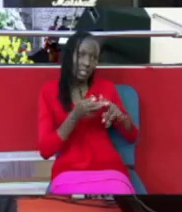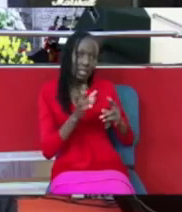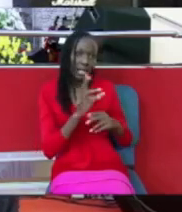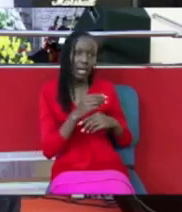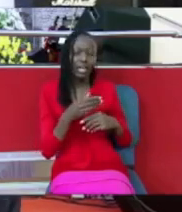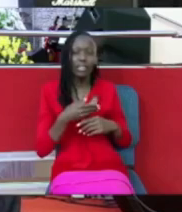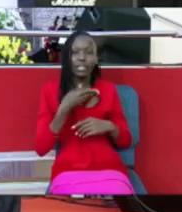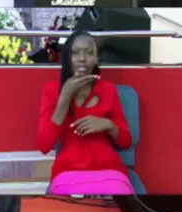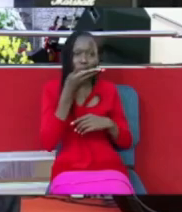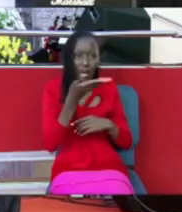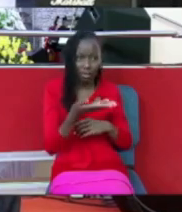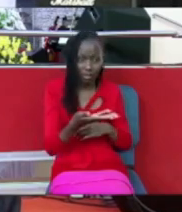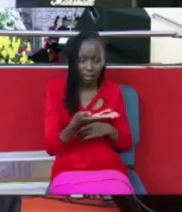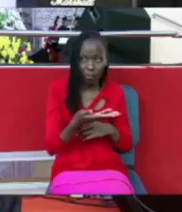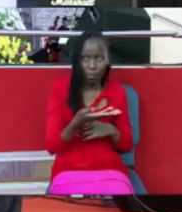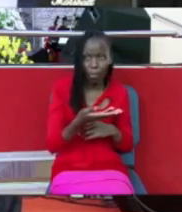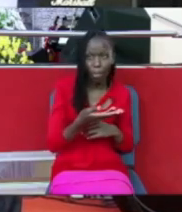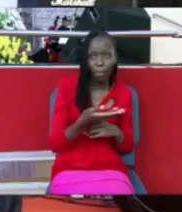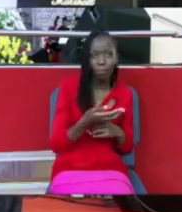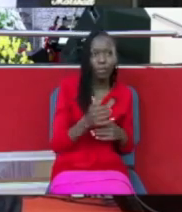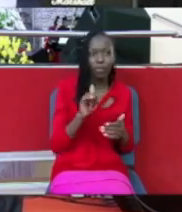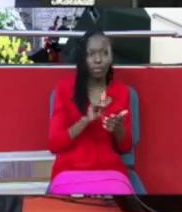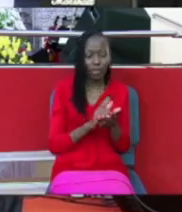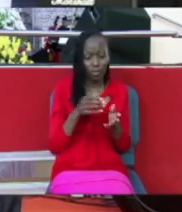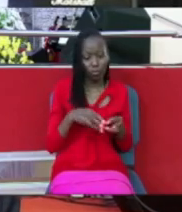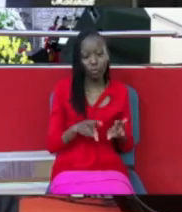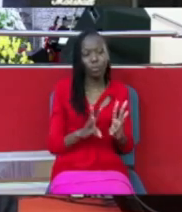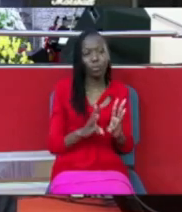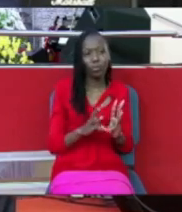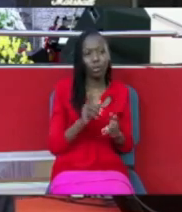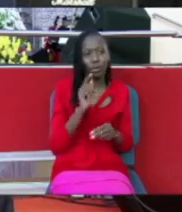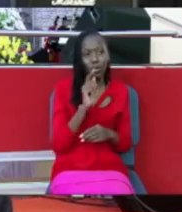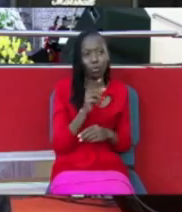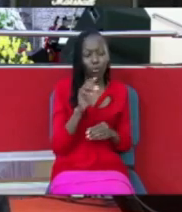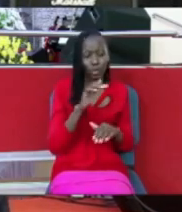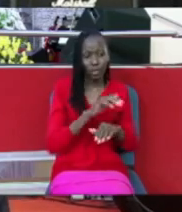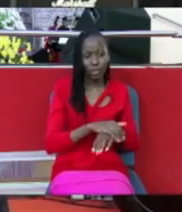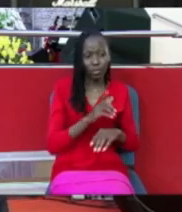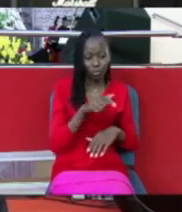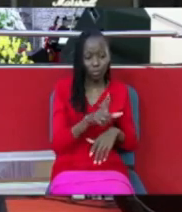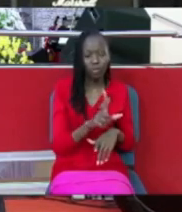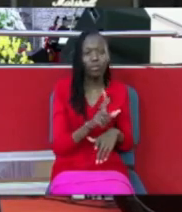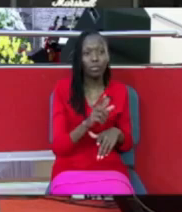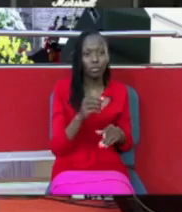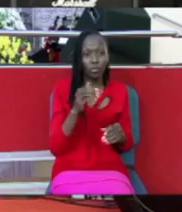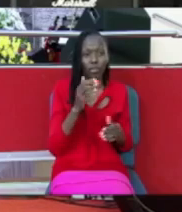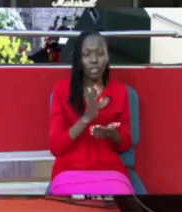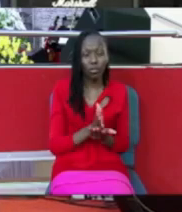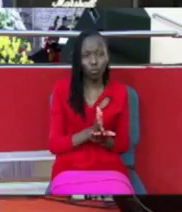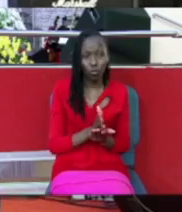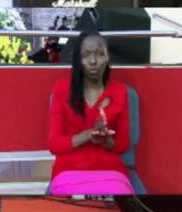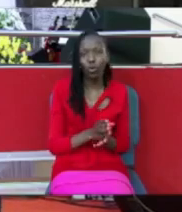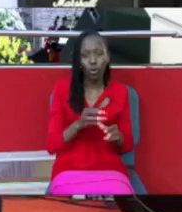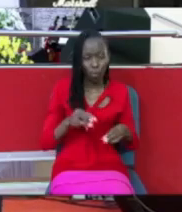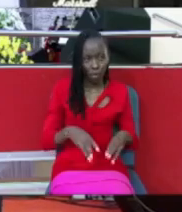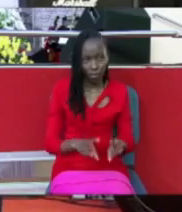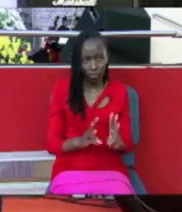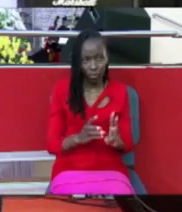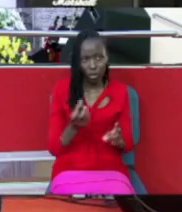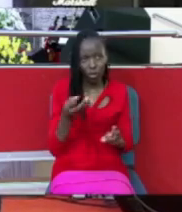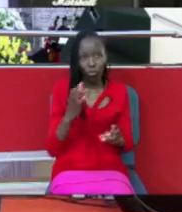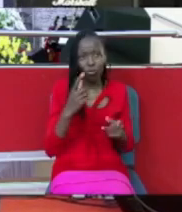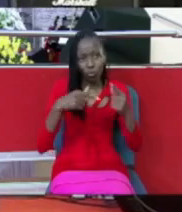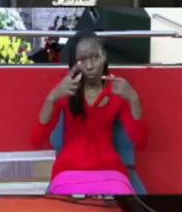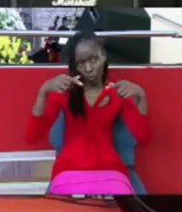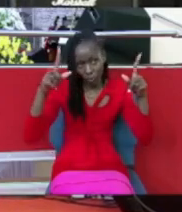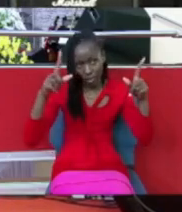respond. Na uweze kuwajibika. That way. Na hivyo, you will find yourself on the pathway. Utajipata njiani, of prosperity.